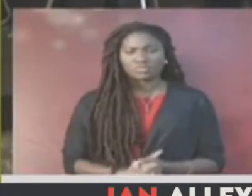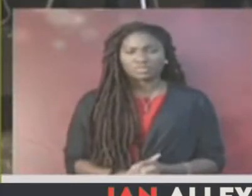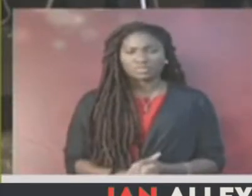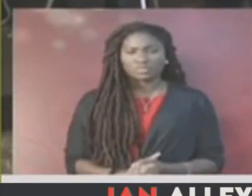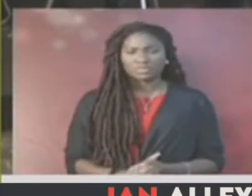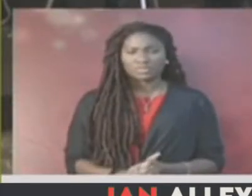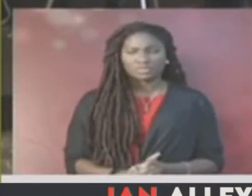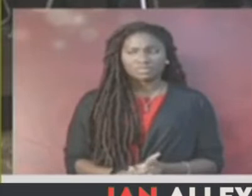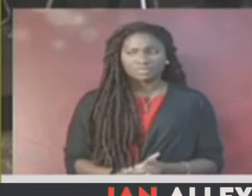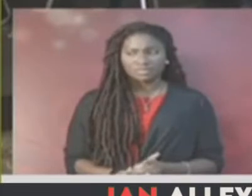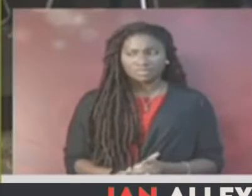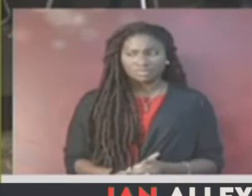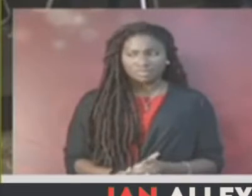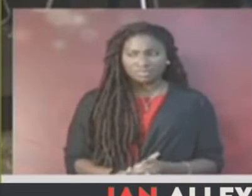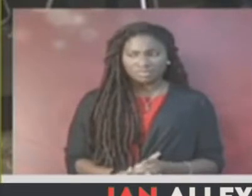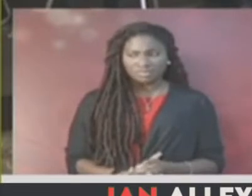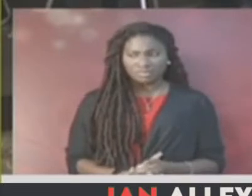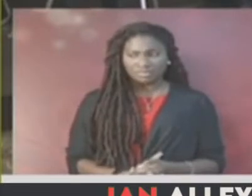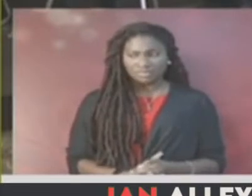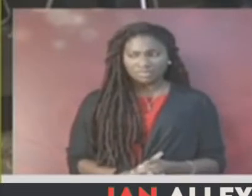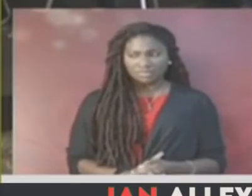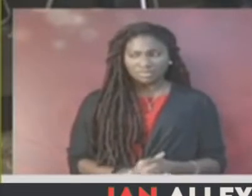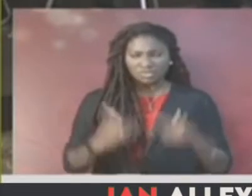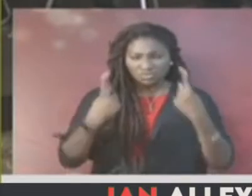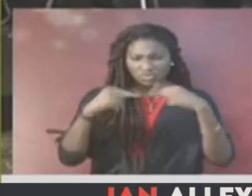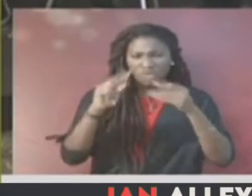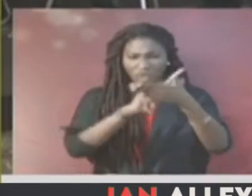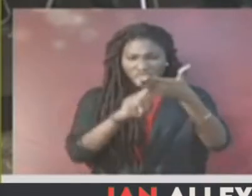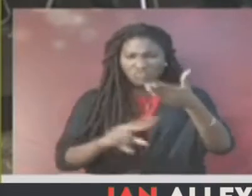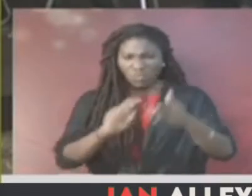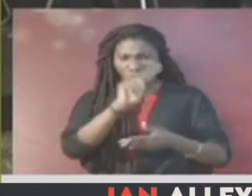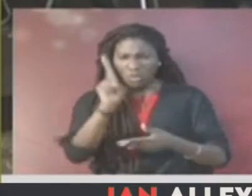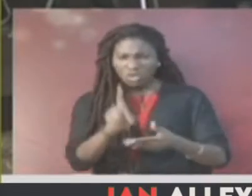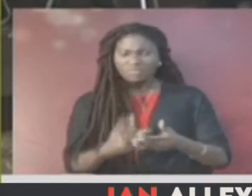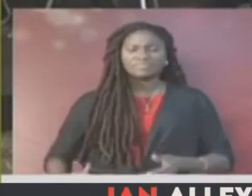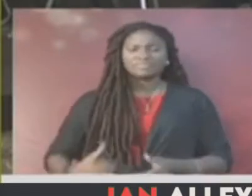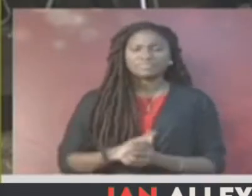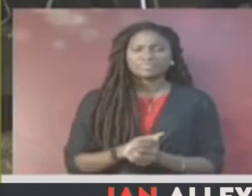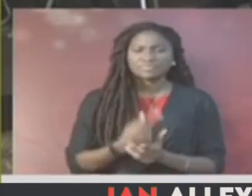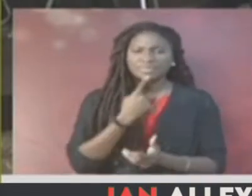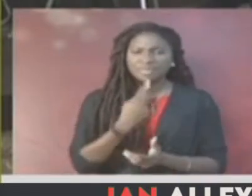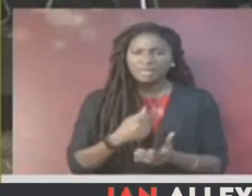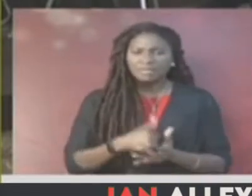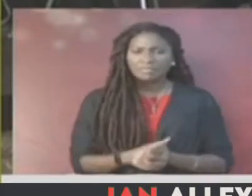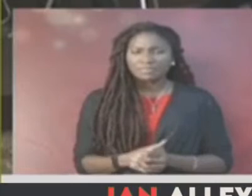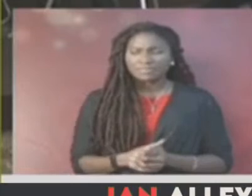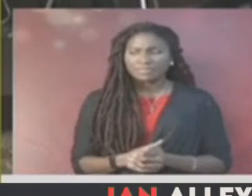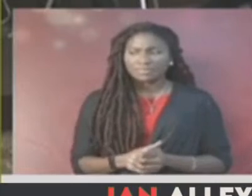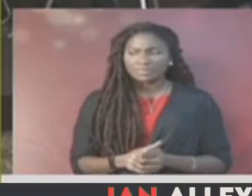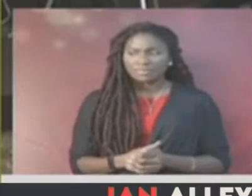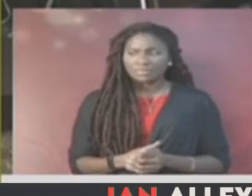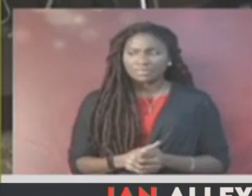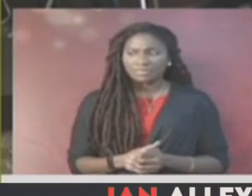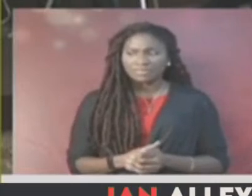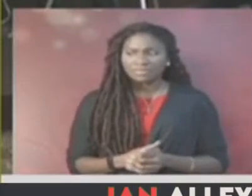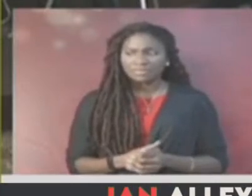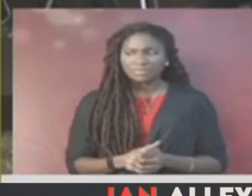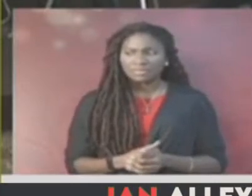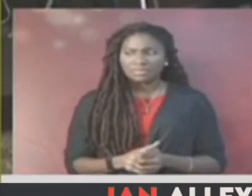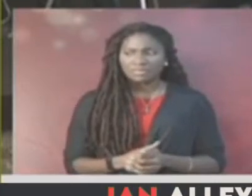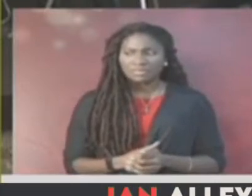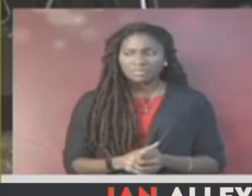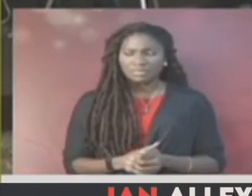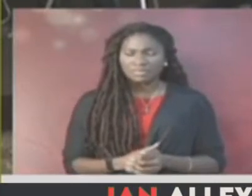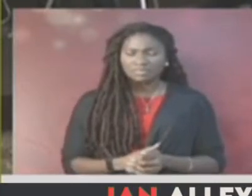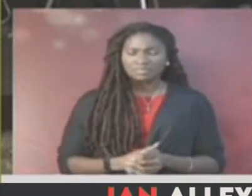could actually give me a little more technical thing. There is, rather than policy, there is scarce info on